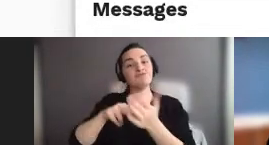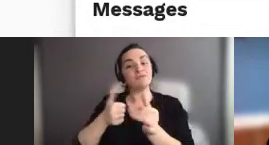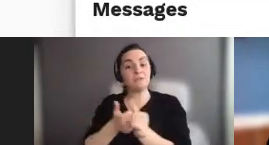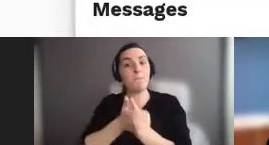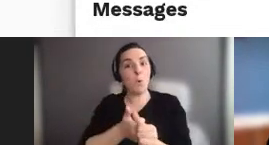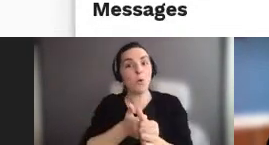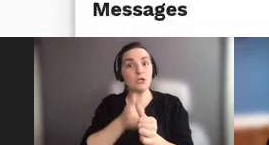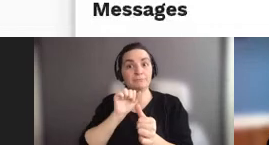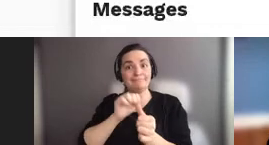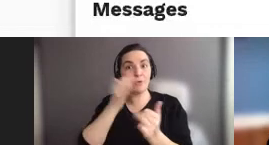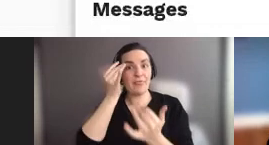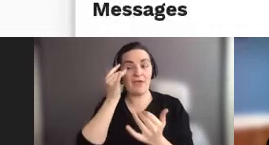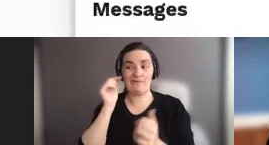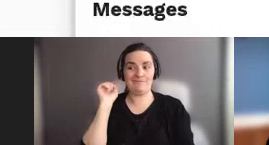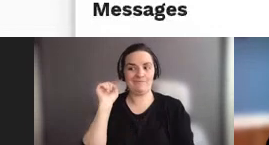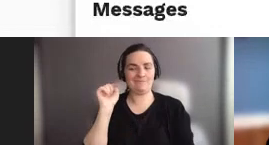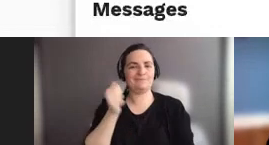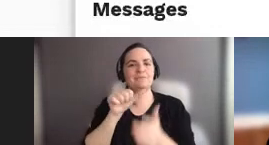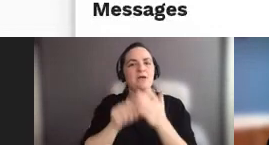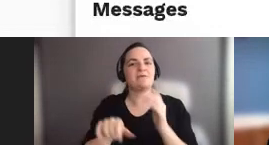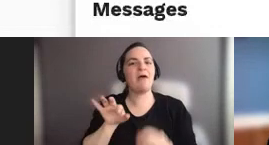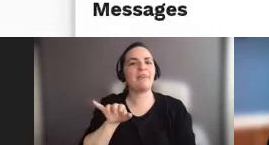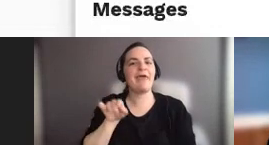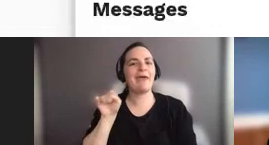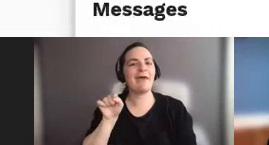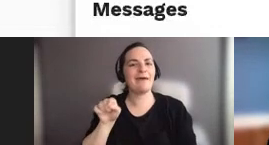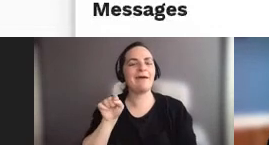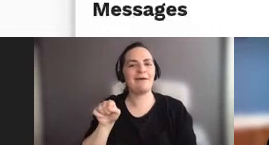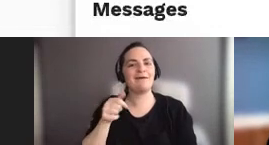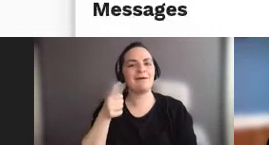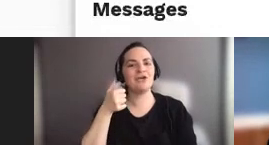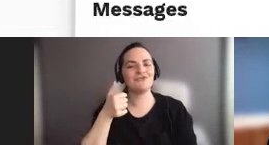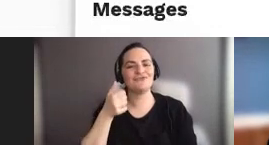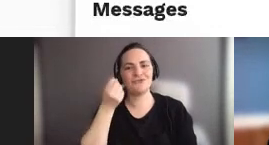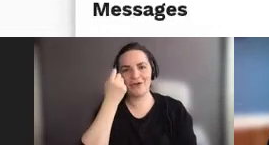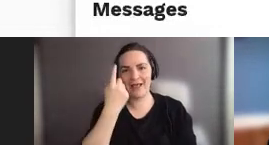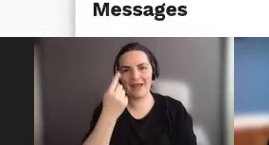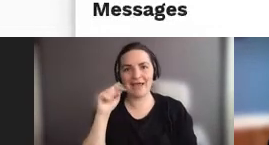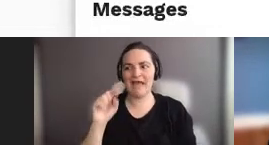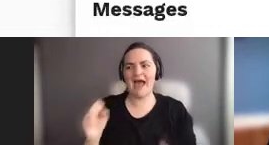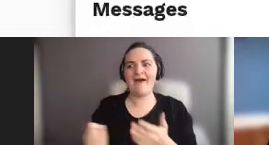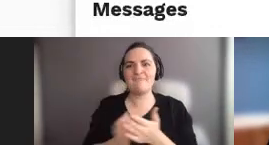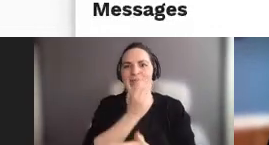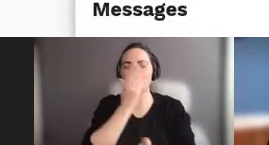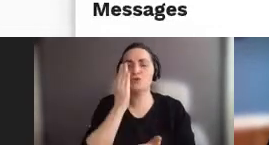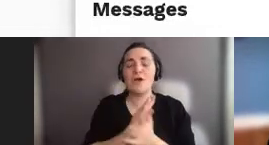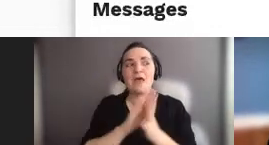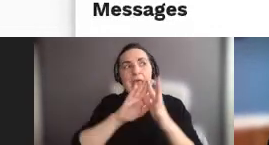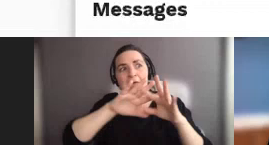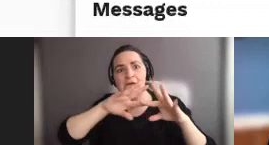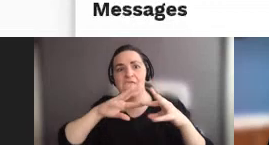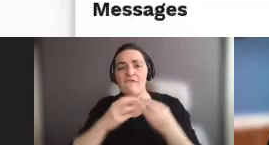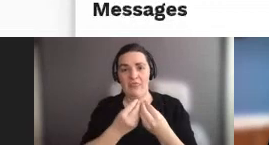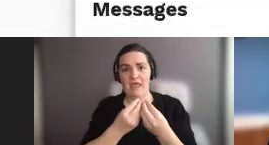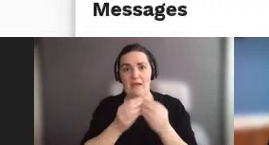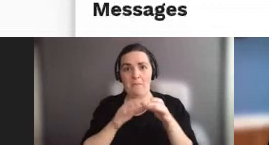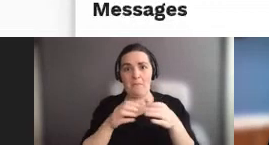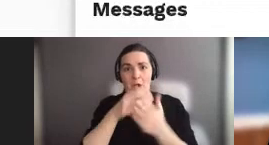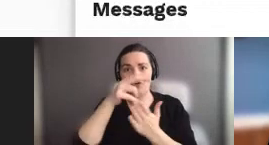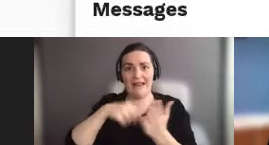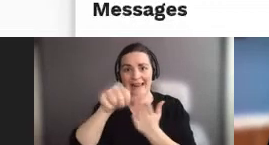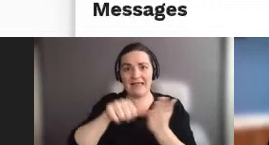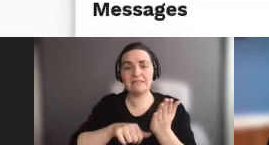thinking, that's a good starting point. Okay, so the module reading list is there, and I've made sure that everything in the module reading list